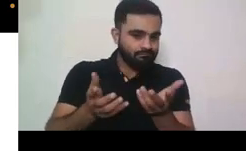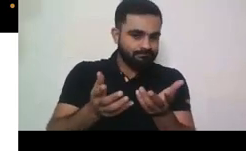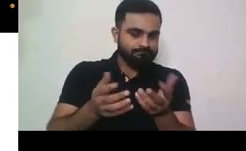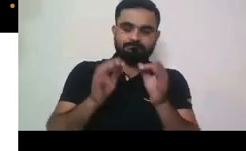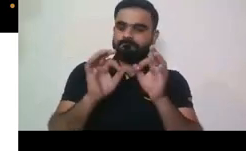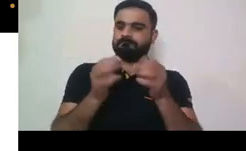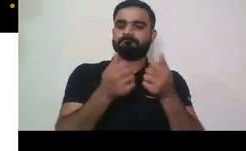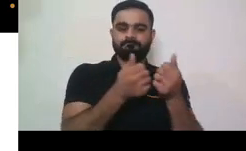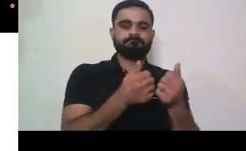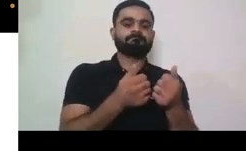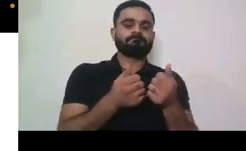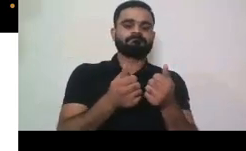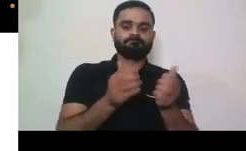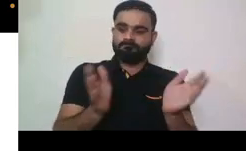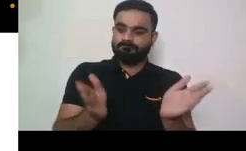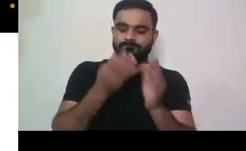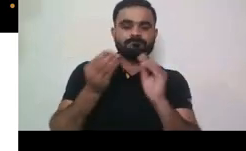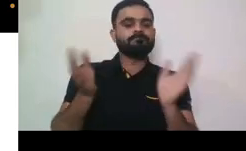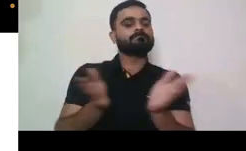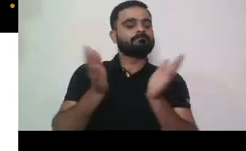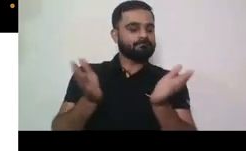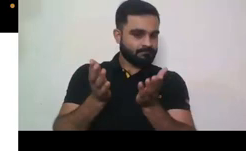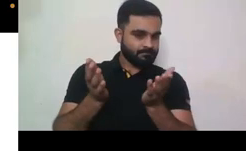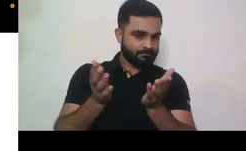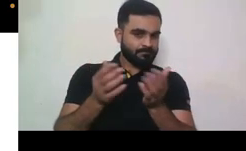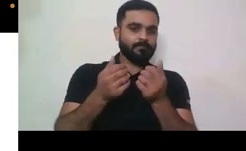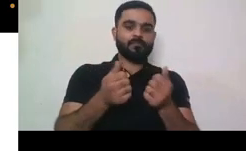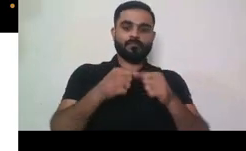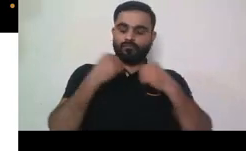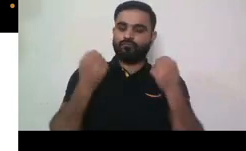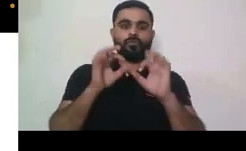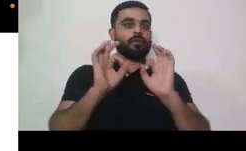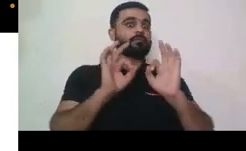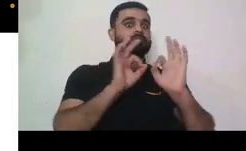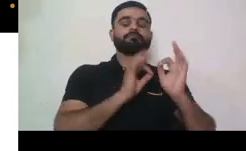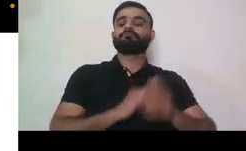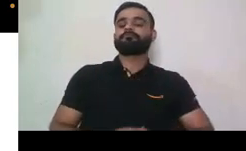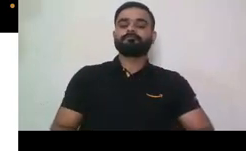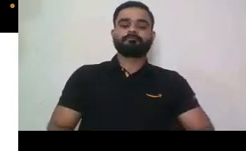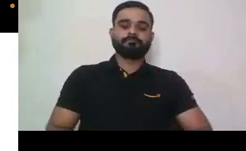Nice. Increase motivations. Good. Excellent.